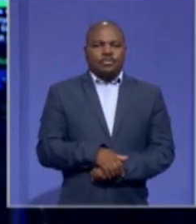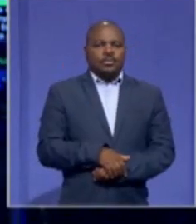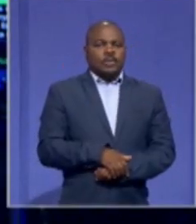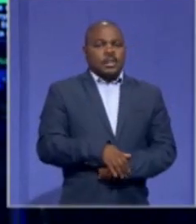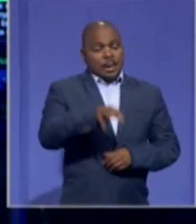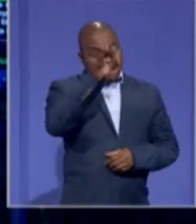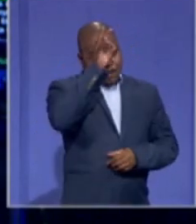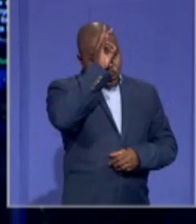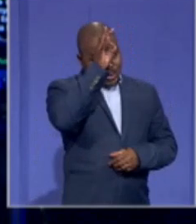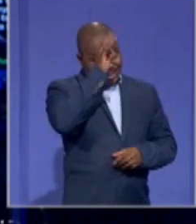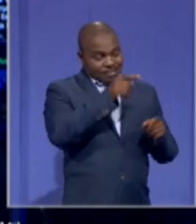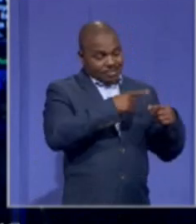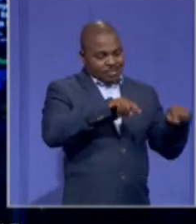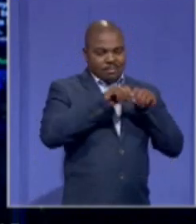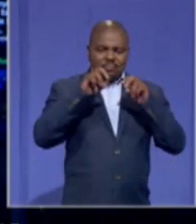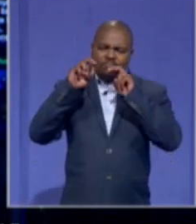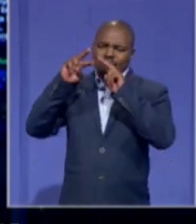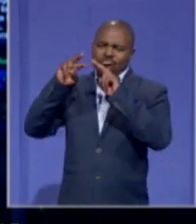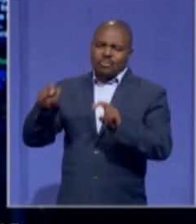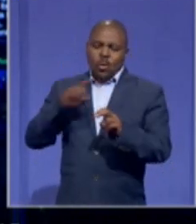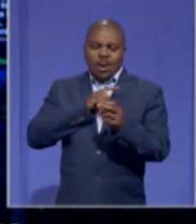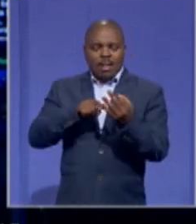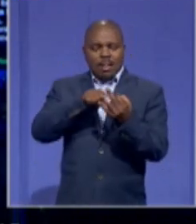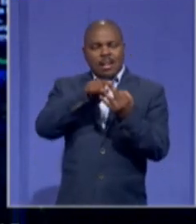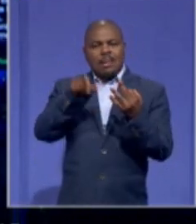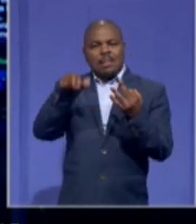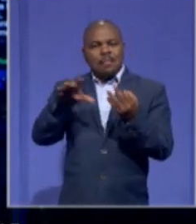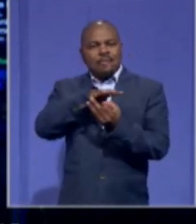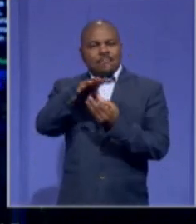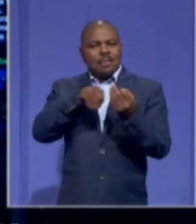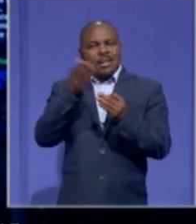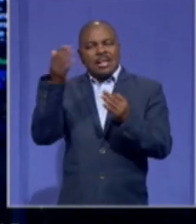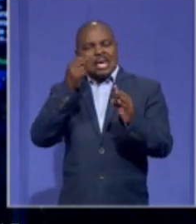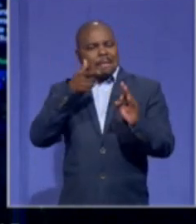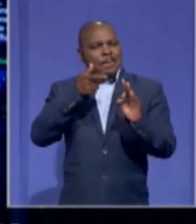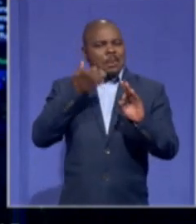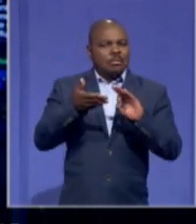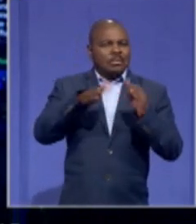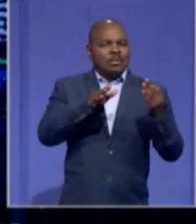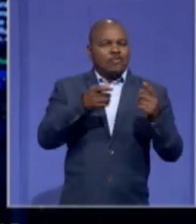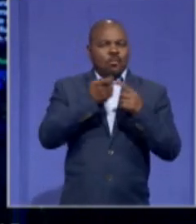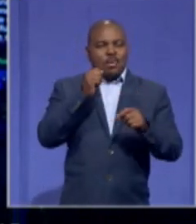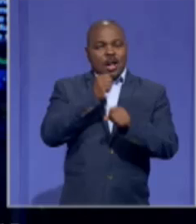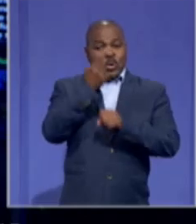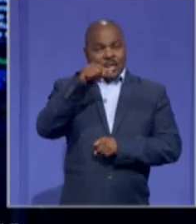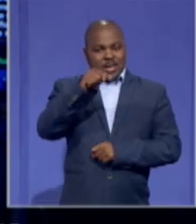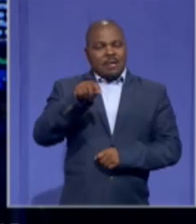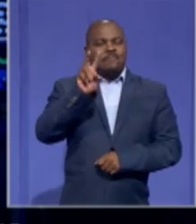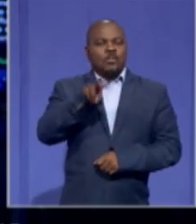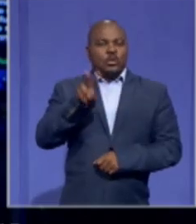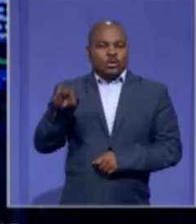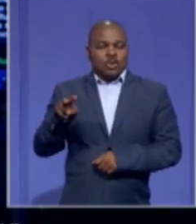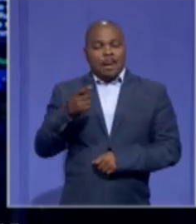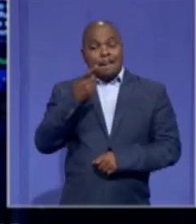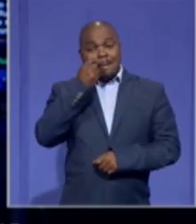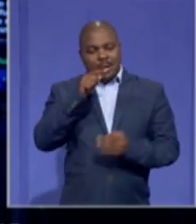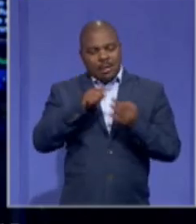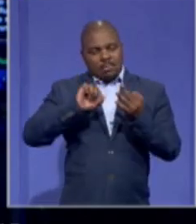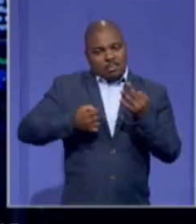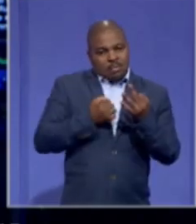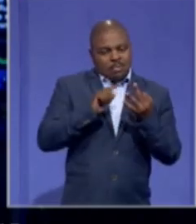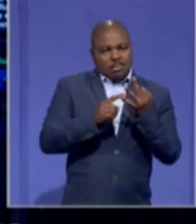Sepolesa se fuputsa nyewe ya polao ya batho ba bararo ba lelapa Vosloorus e kuruleni monna mosadi wa hae le mora